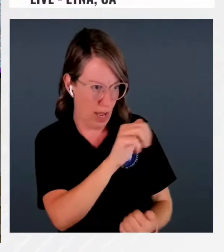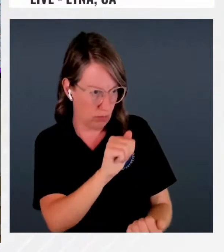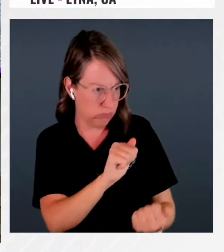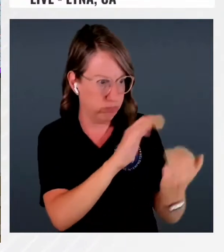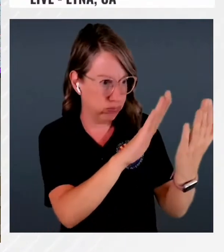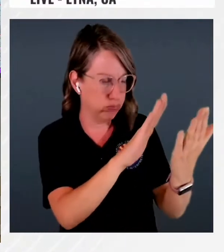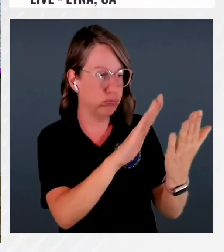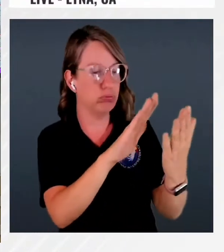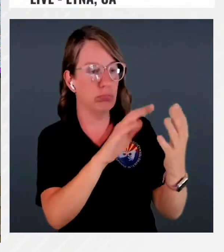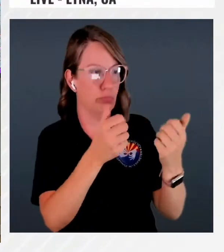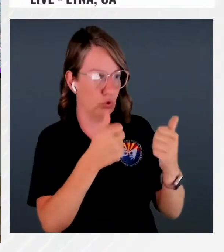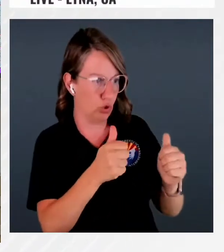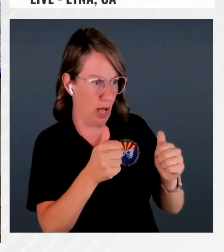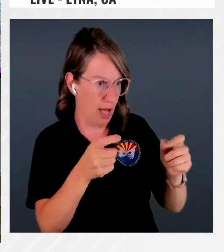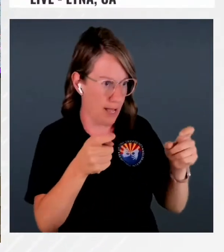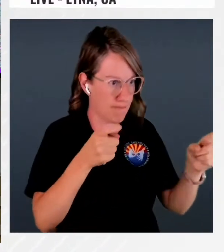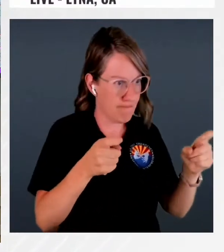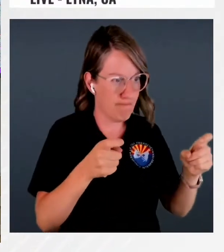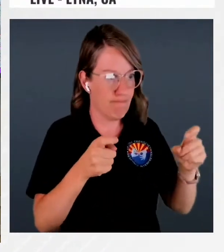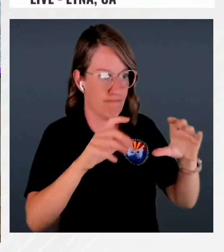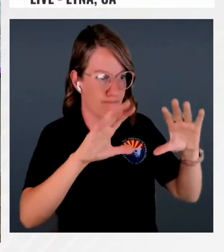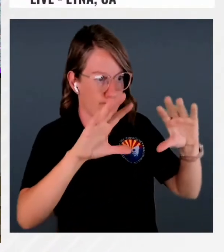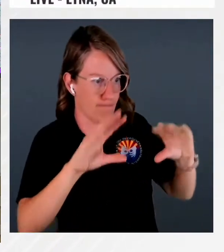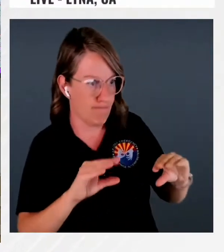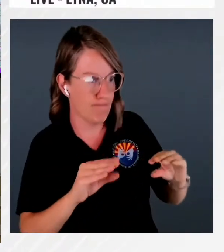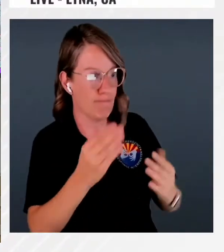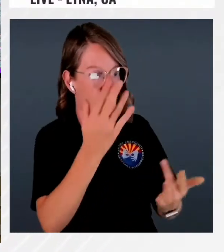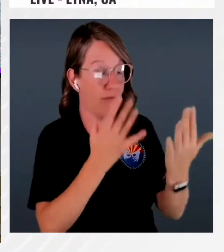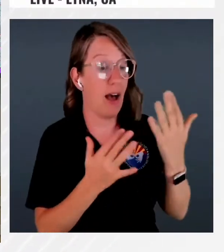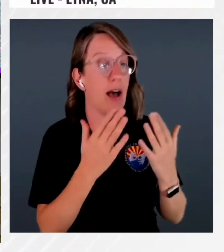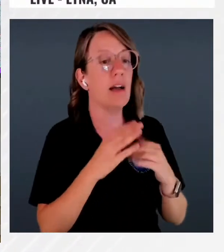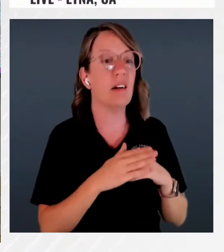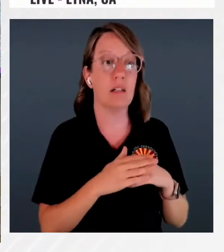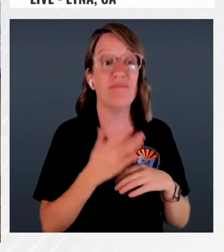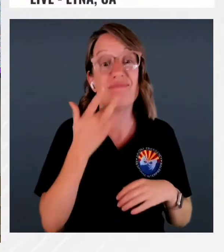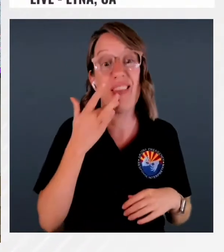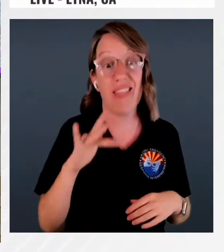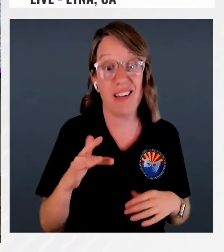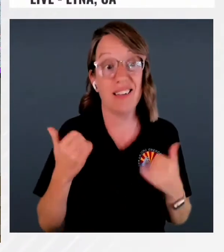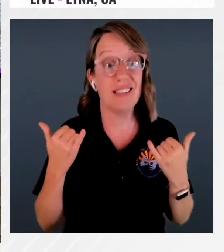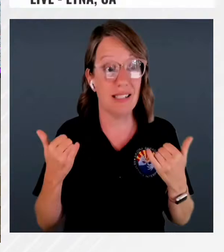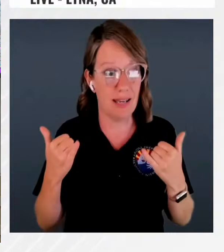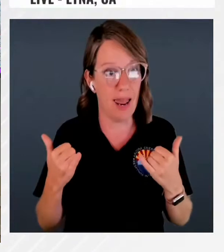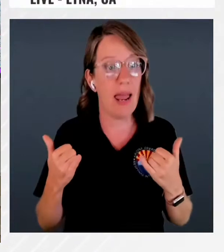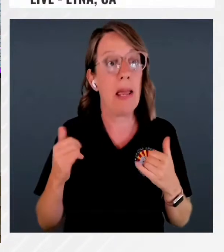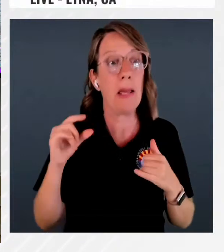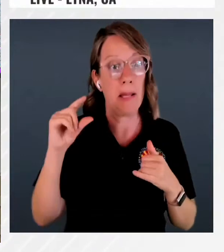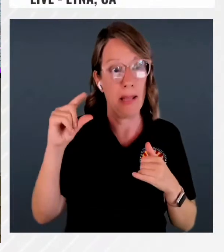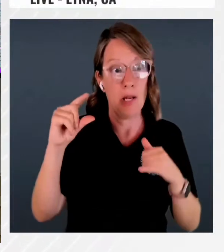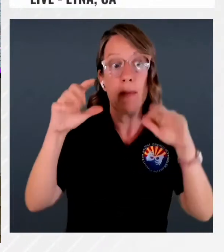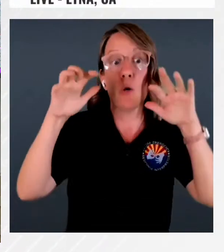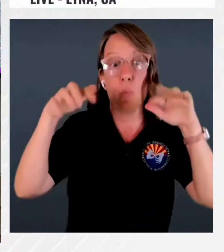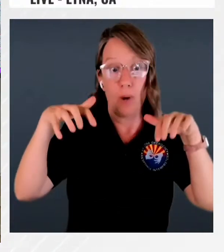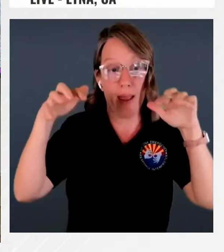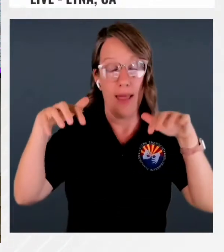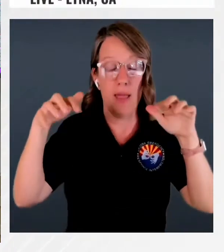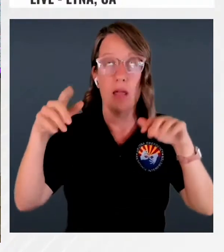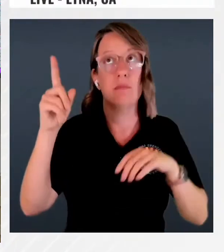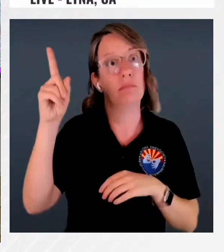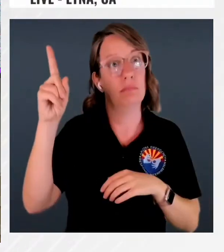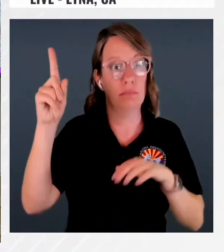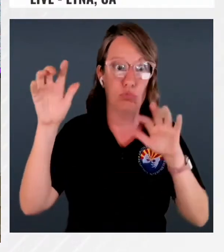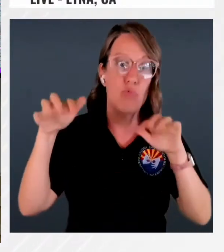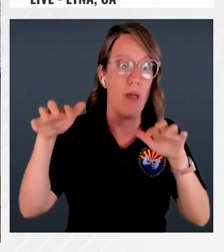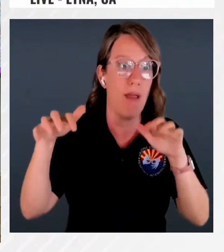We had some rain come over the incident today, and that helps us out. That allows us to get in